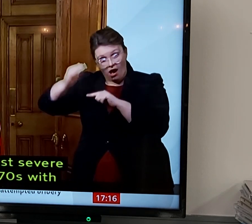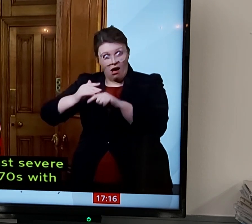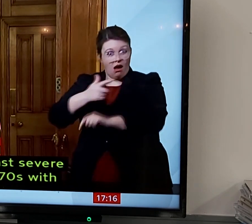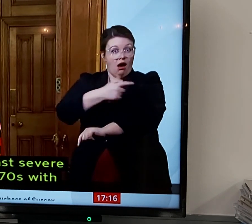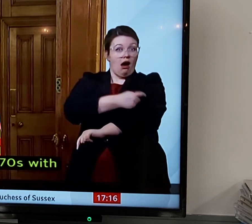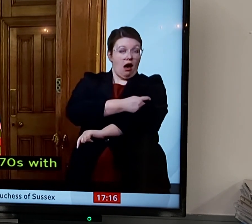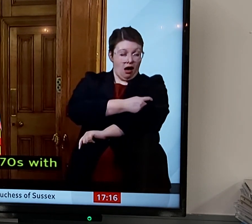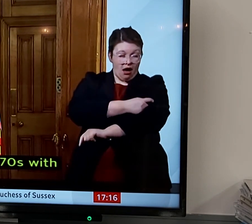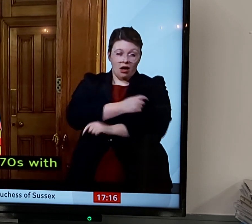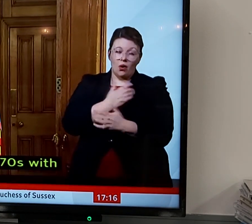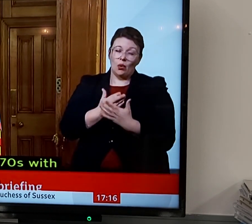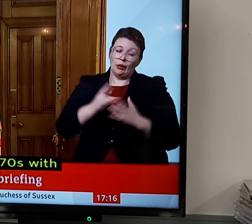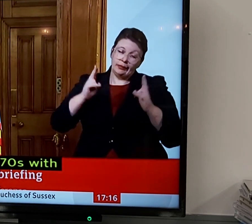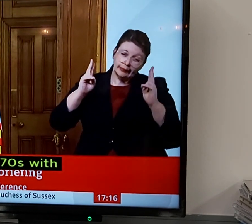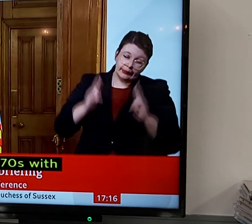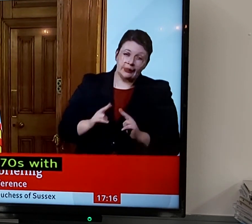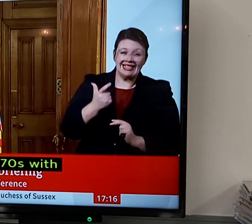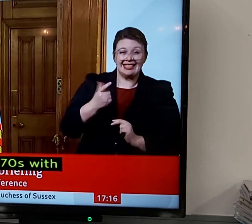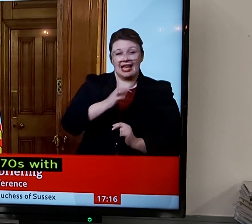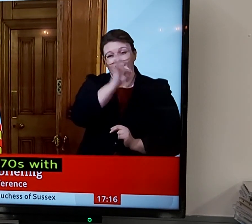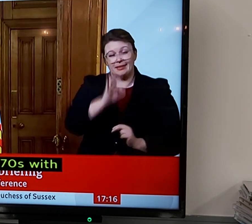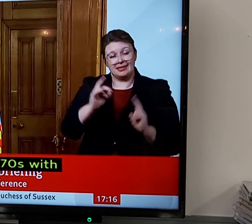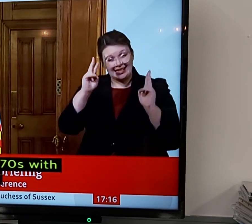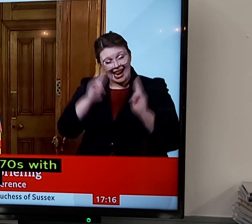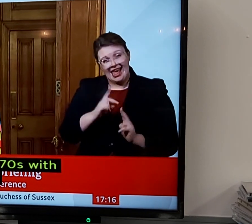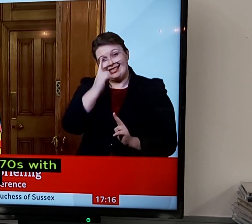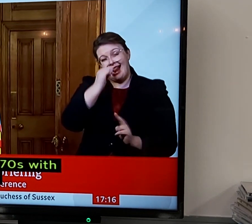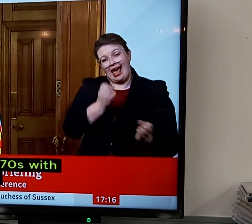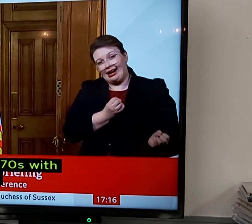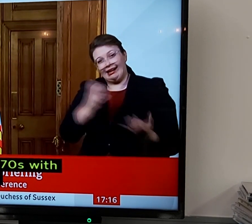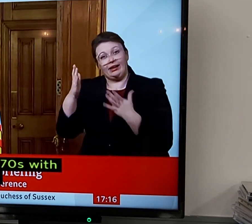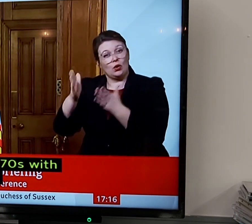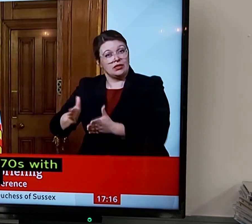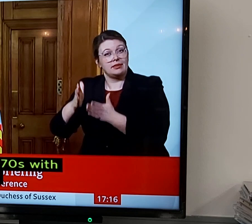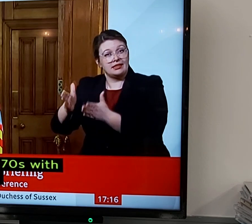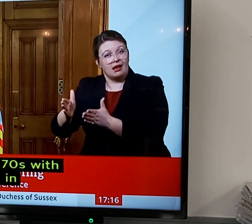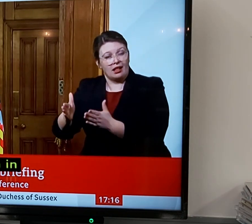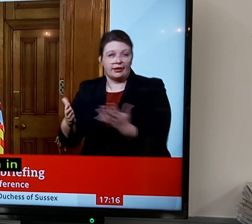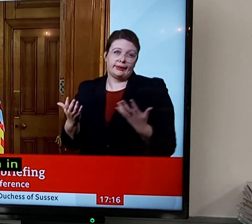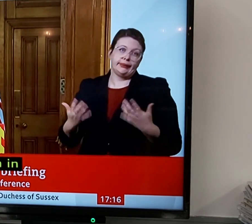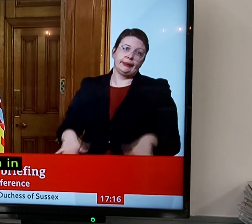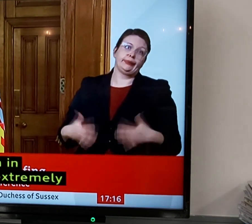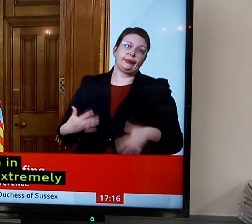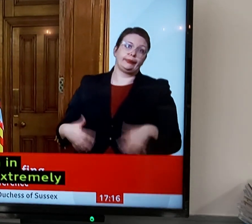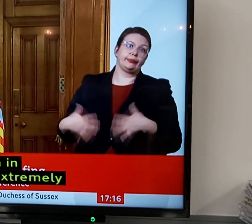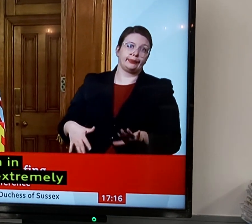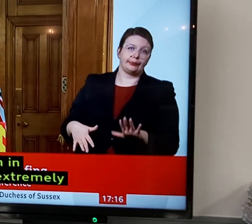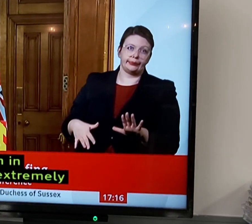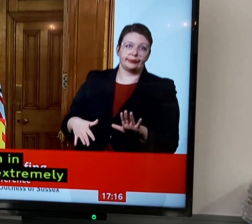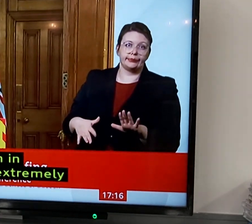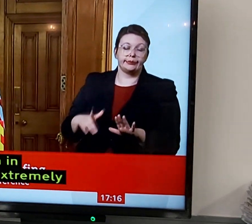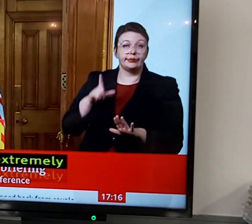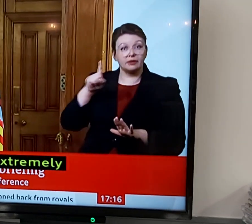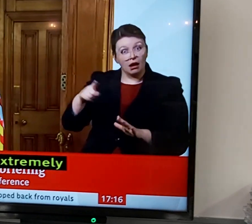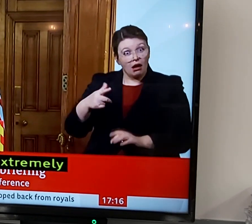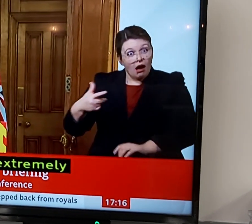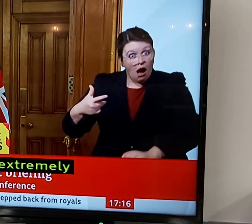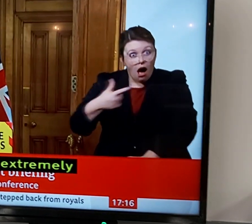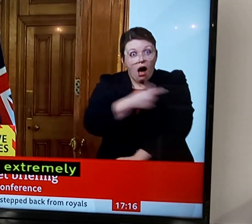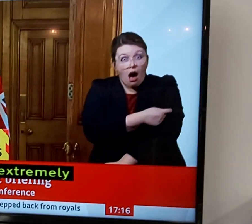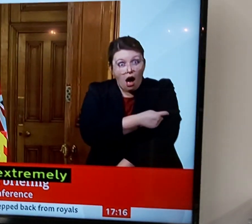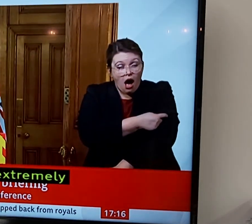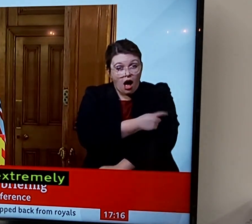This is extremely good news. In fact, the detailed data show that the protection that you